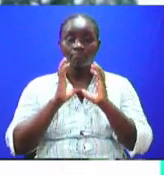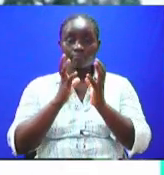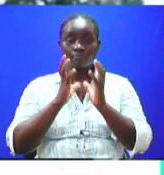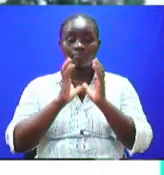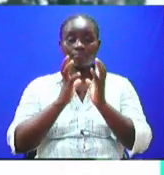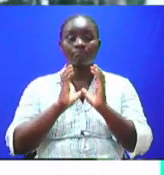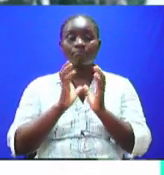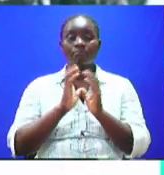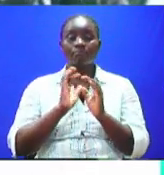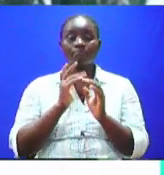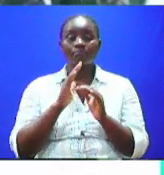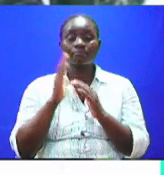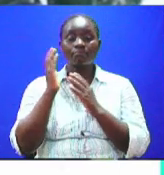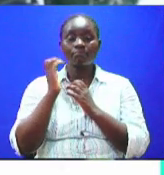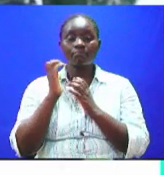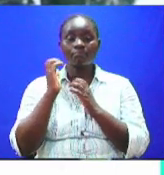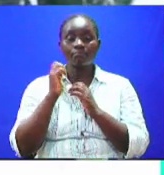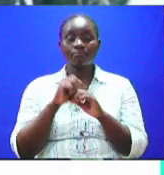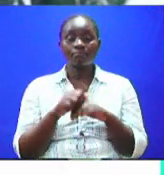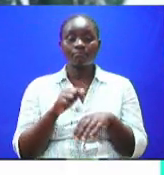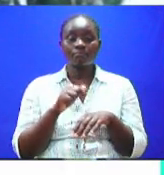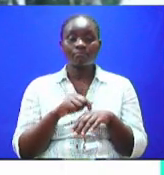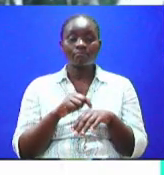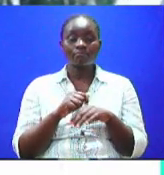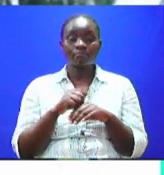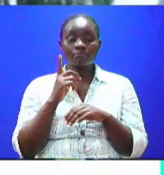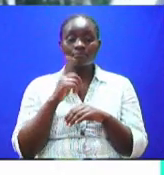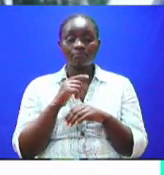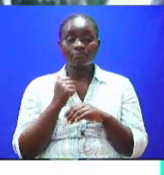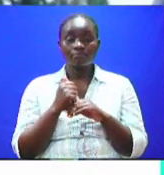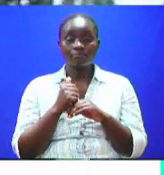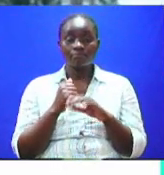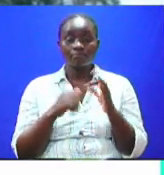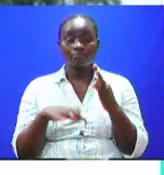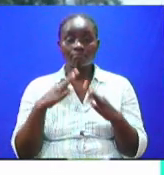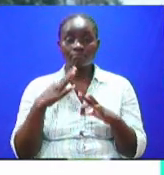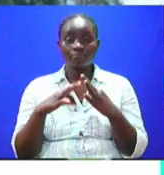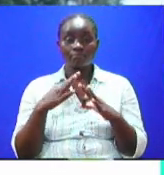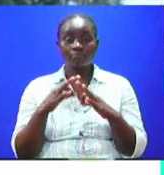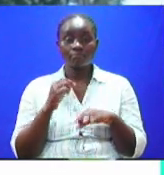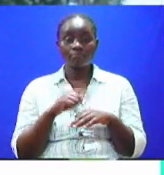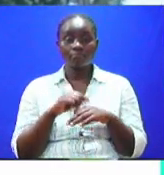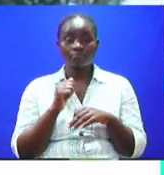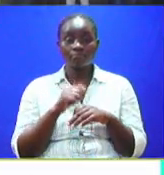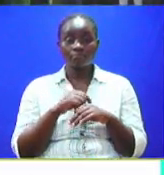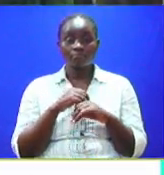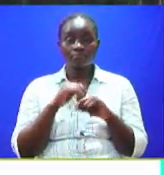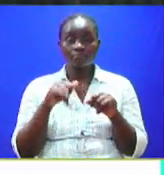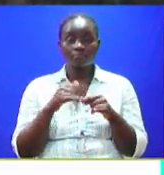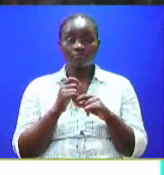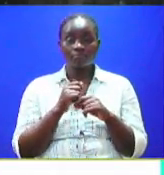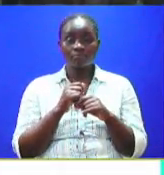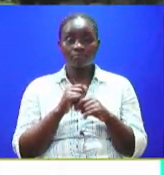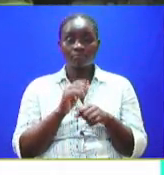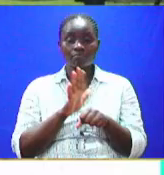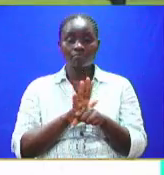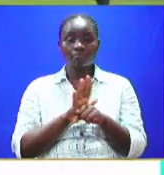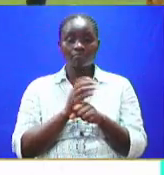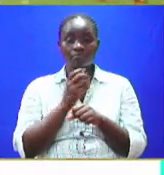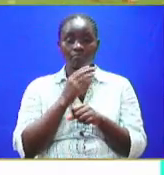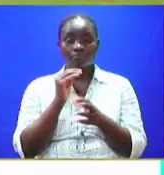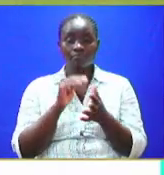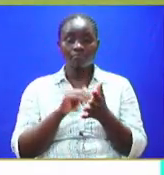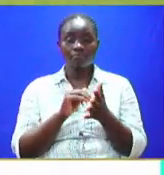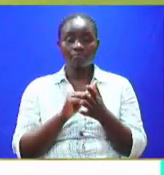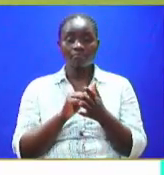that the season is a fair season and in the new season we are going to do even much more better. Nonyana bo umunyakero go